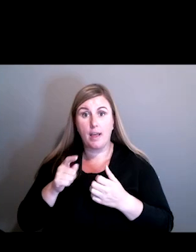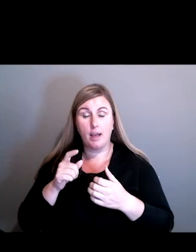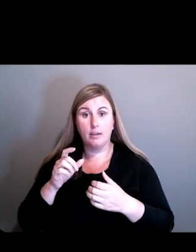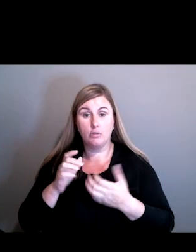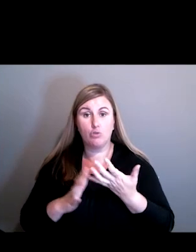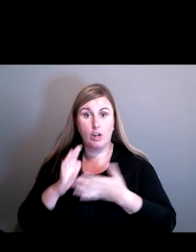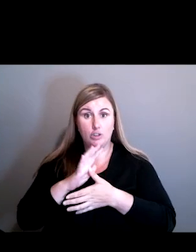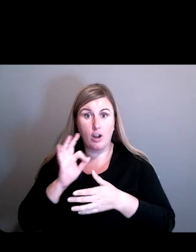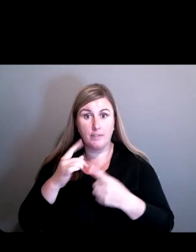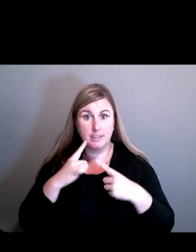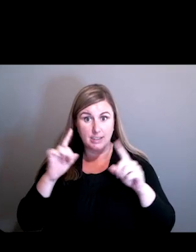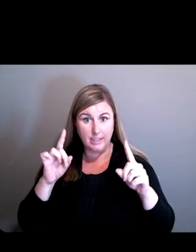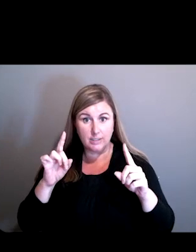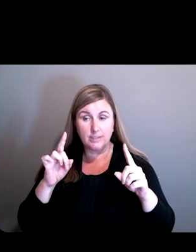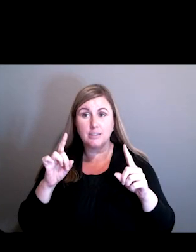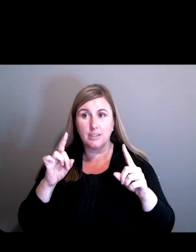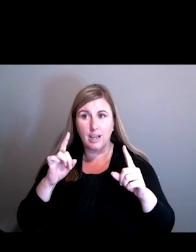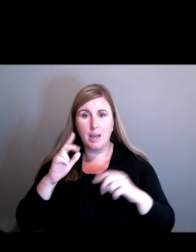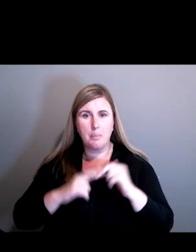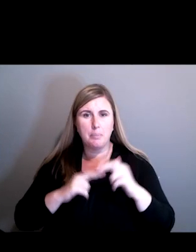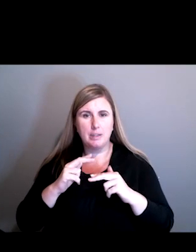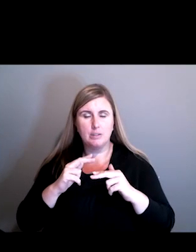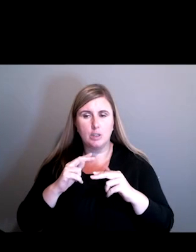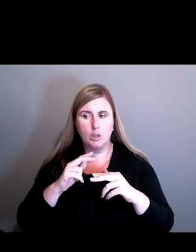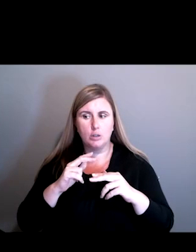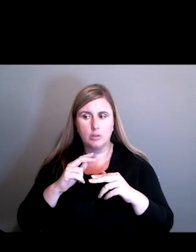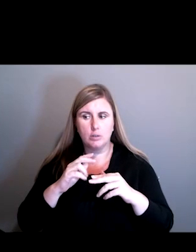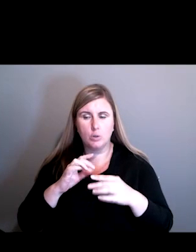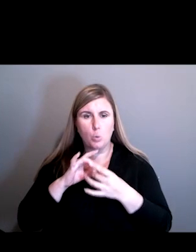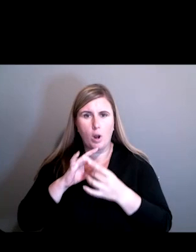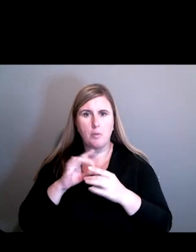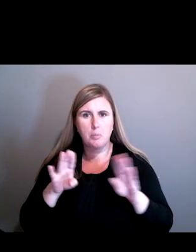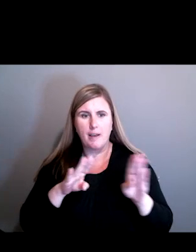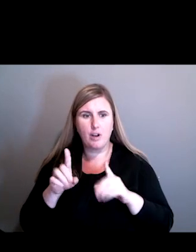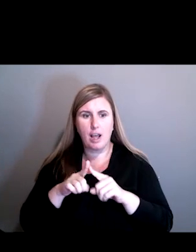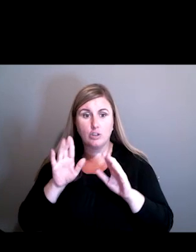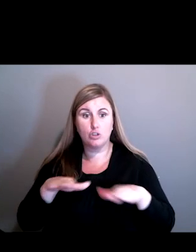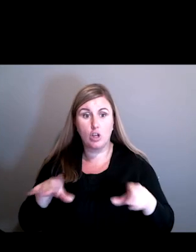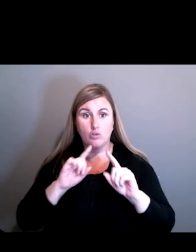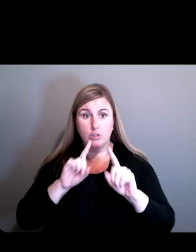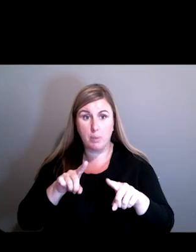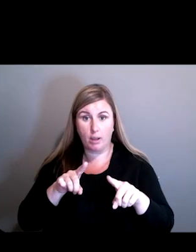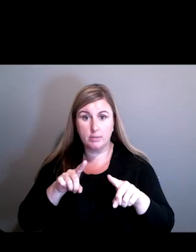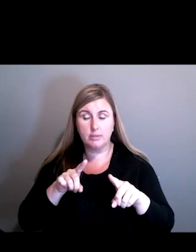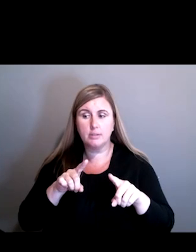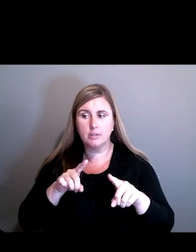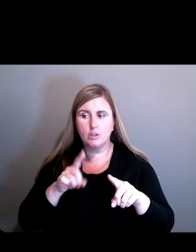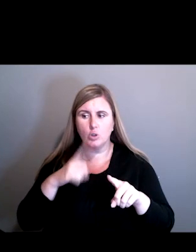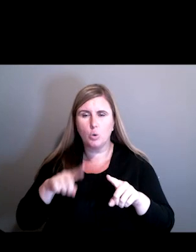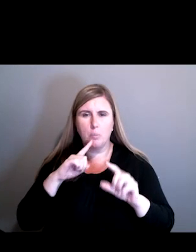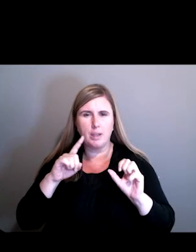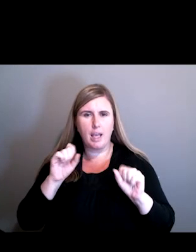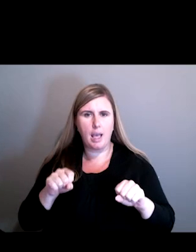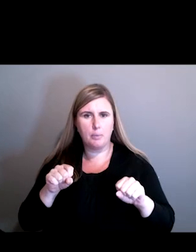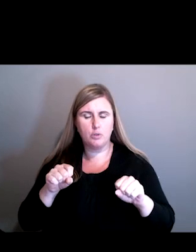tasks. So if you proceed with this criteria of success and building cooperative behavior